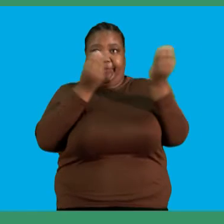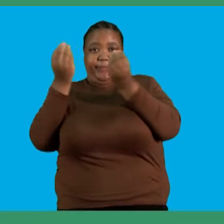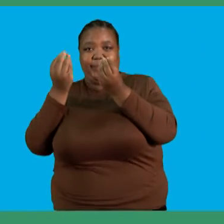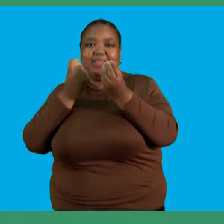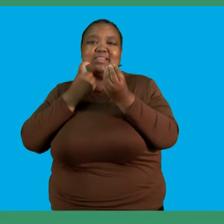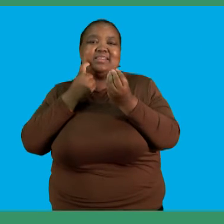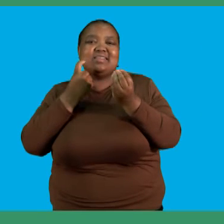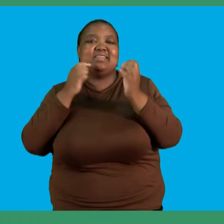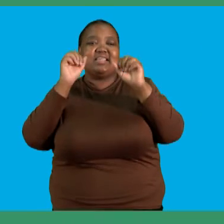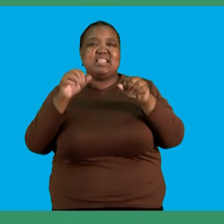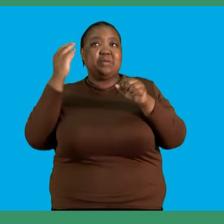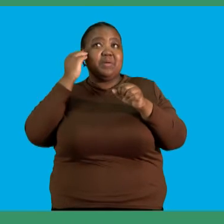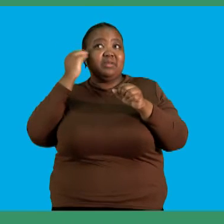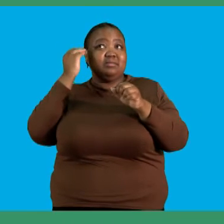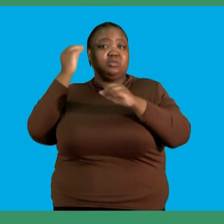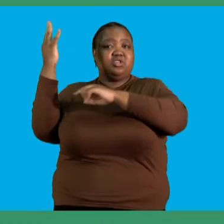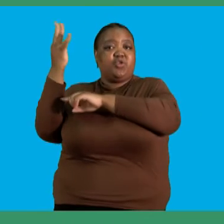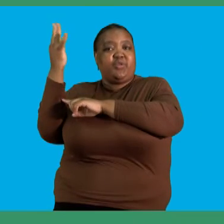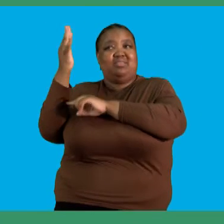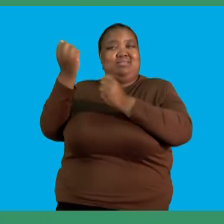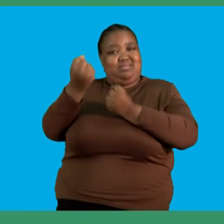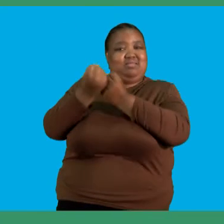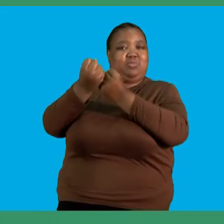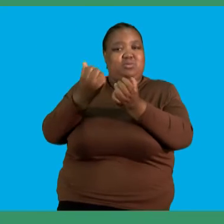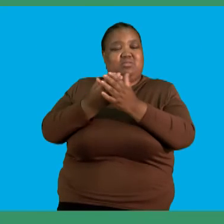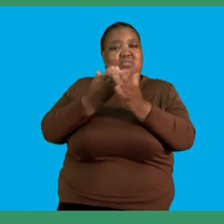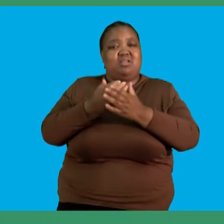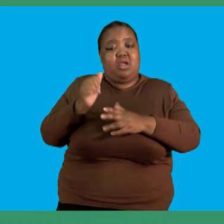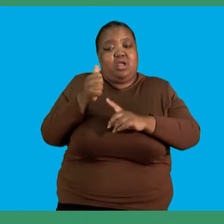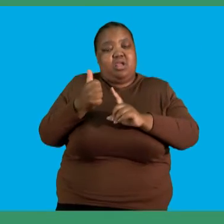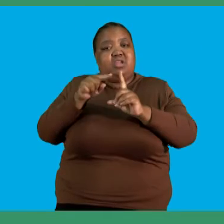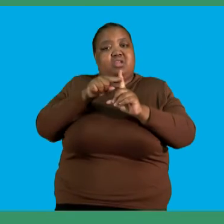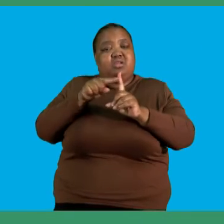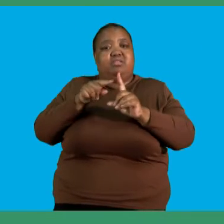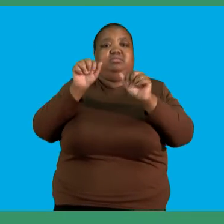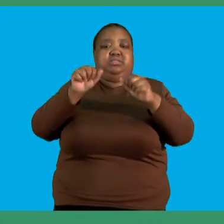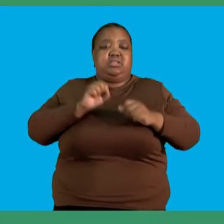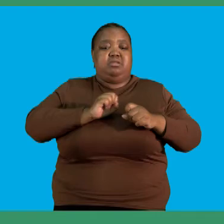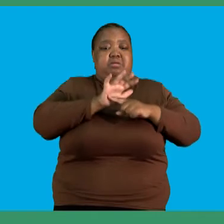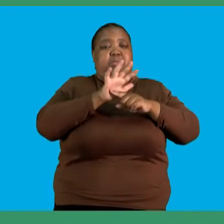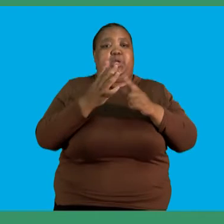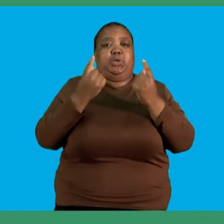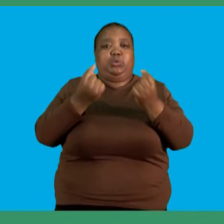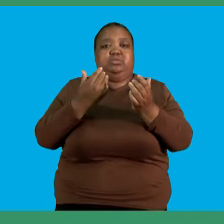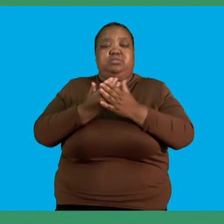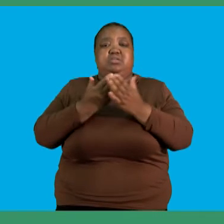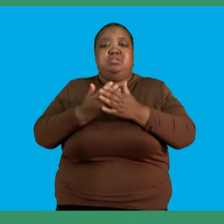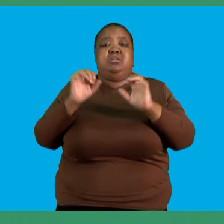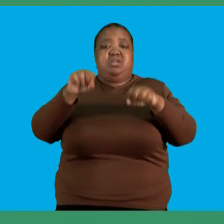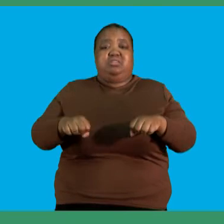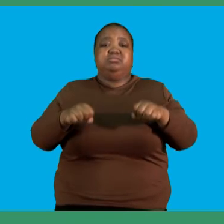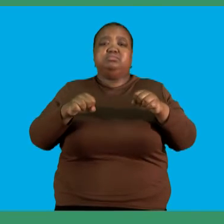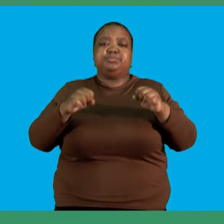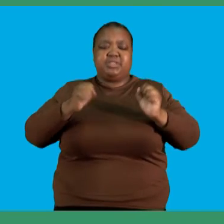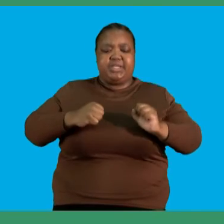eye-catching to support the core message of the presentation. And the another advantage is that it can make